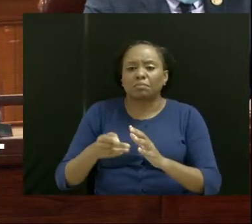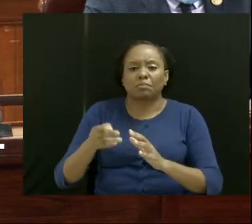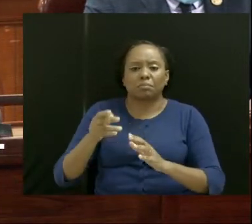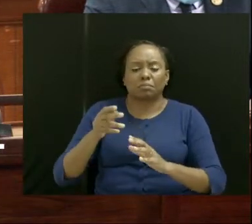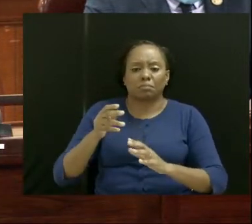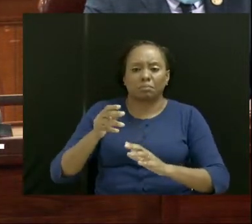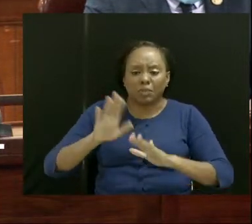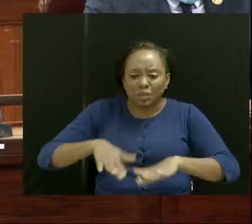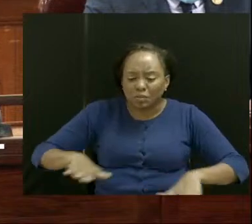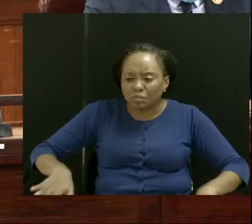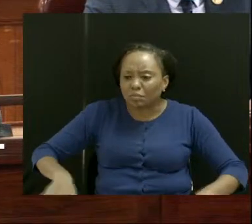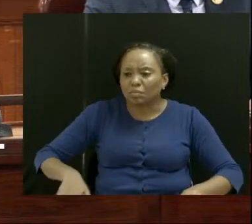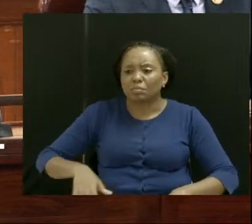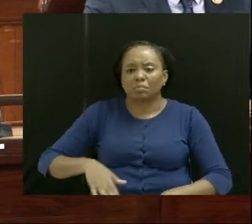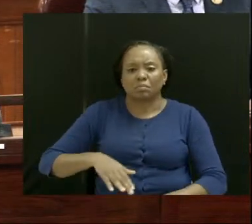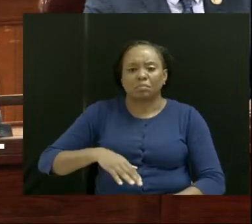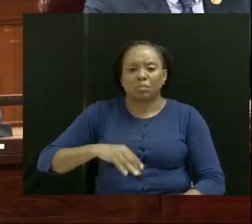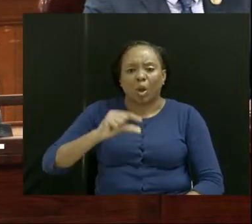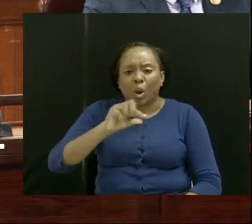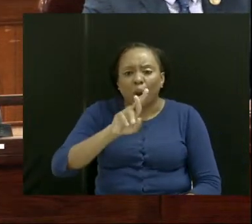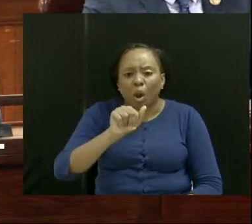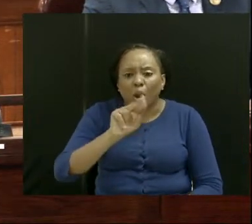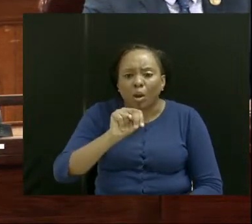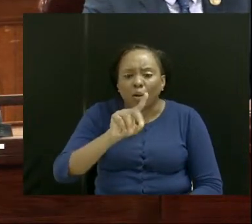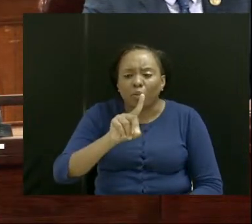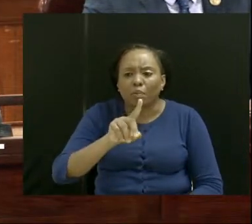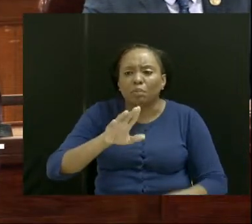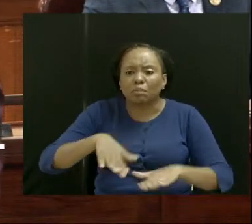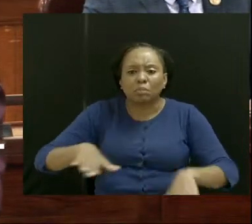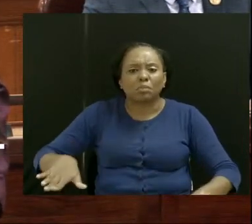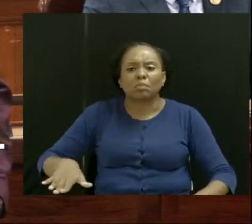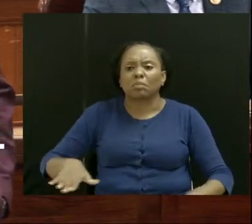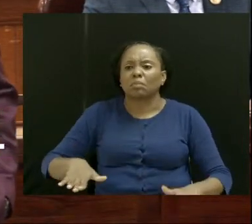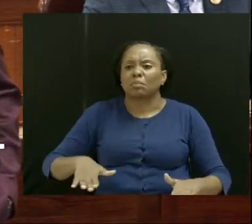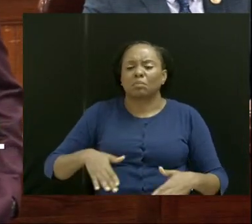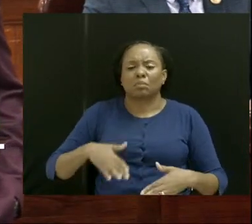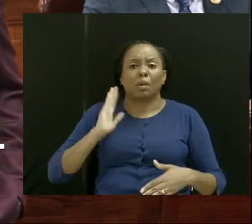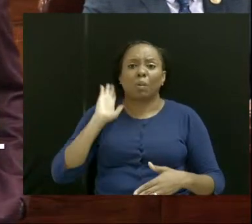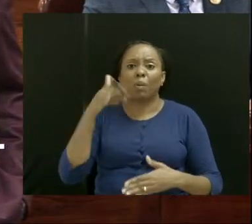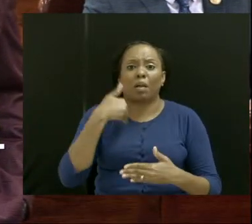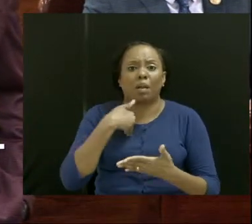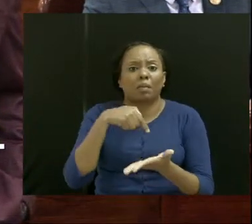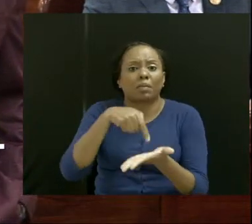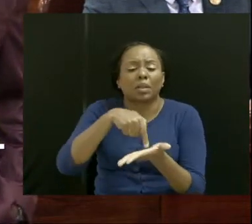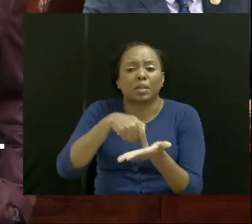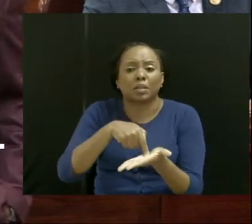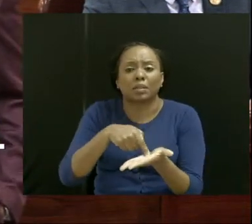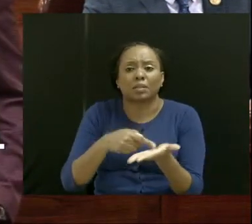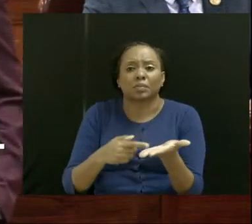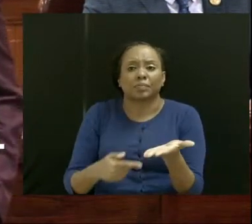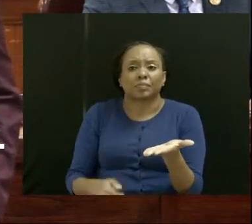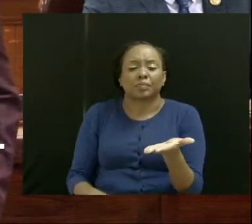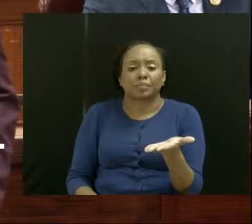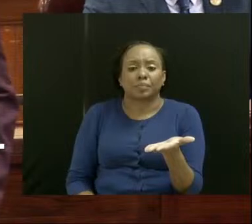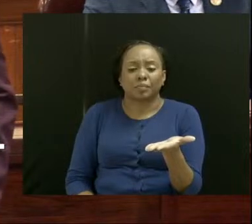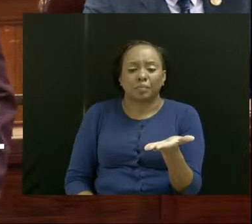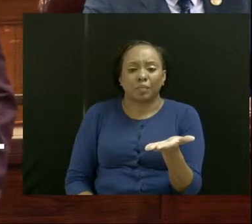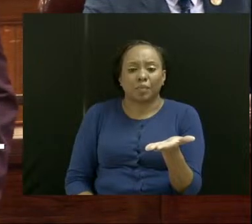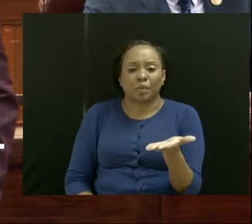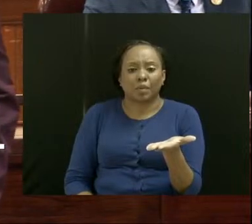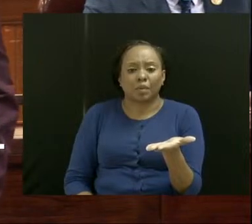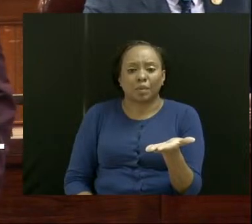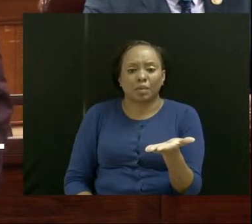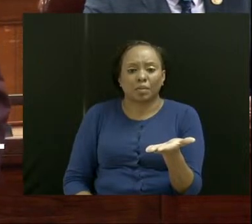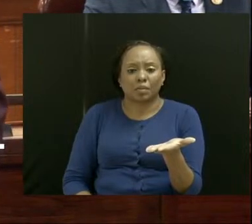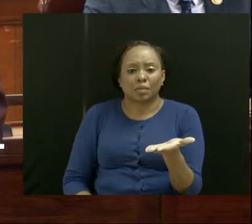Some of them are offspring who tomorrow, in the medium term